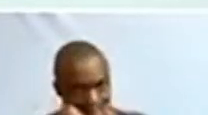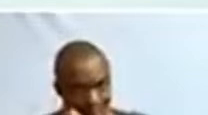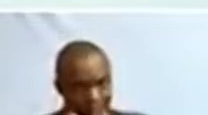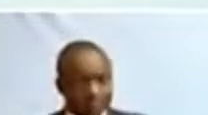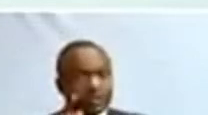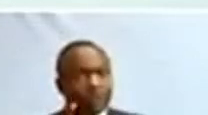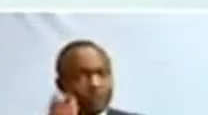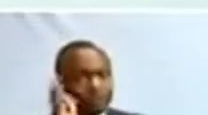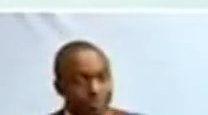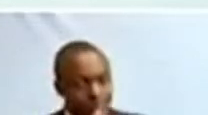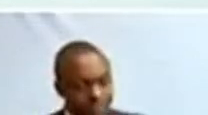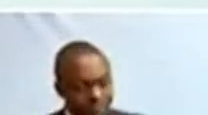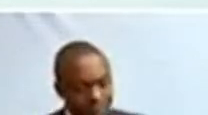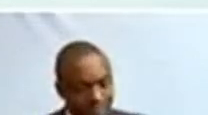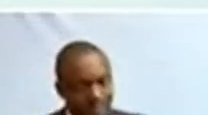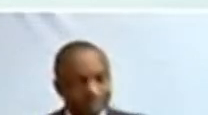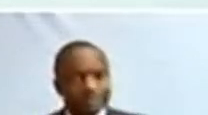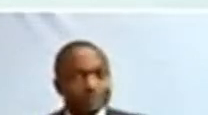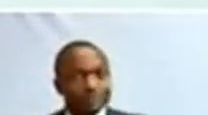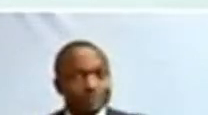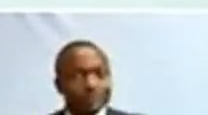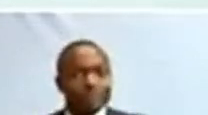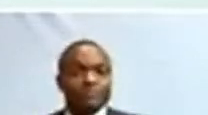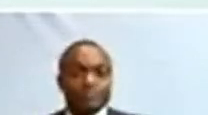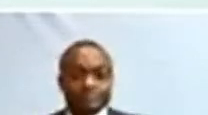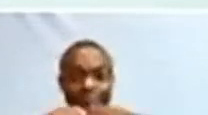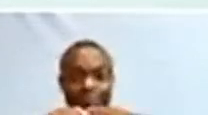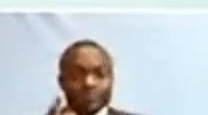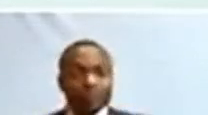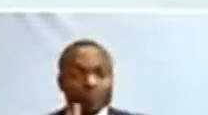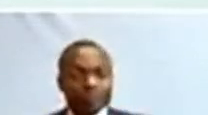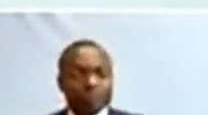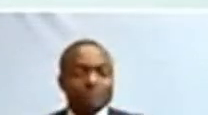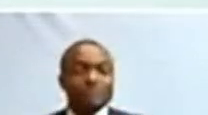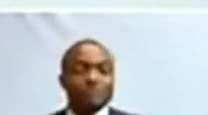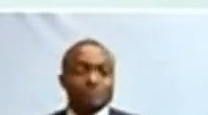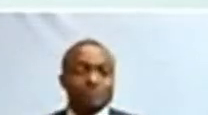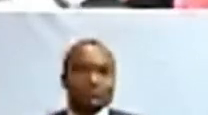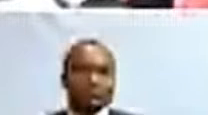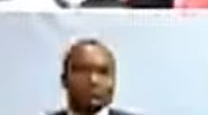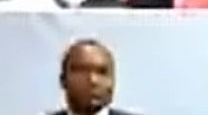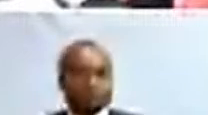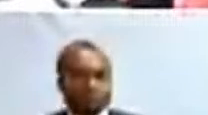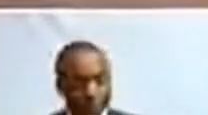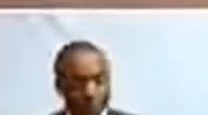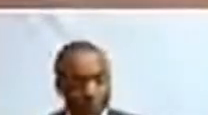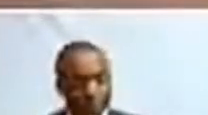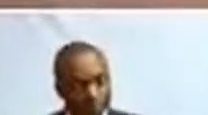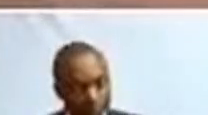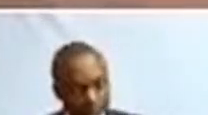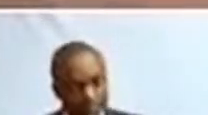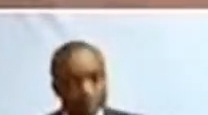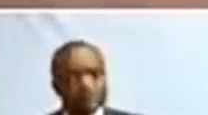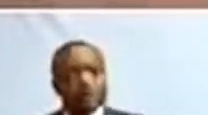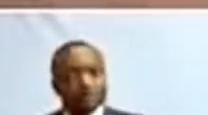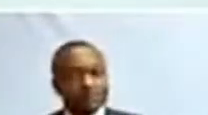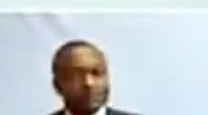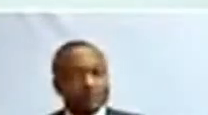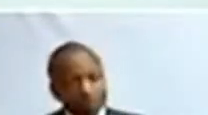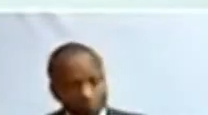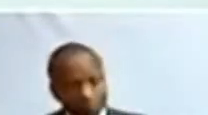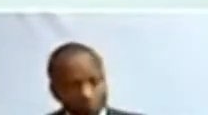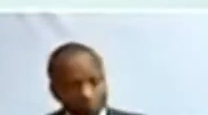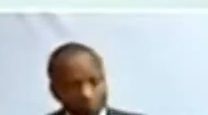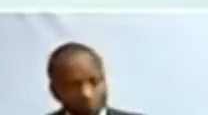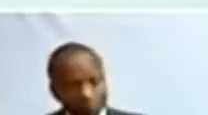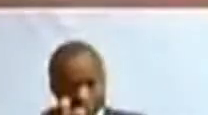Did you go through it? Thank you so much, Chair. Chair, we went through this report. All of you? Yes, what happened,